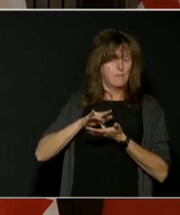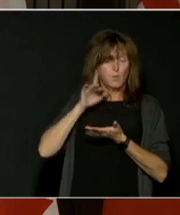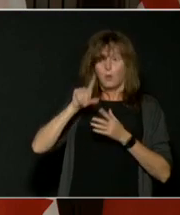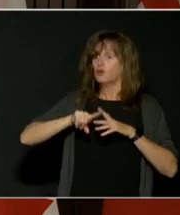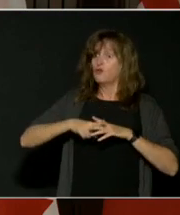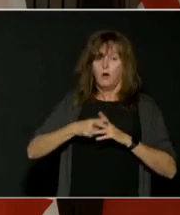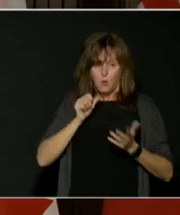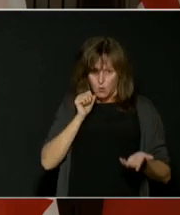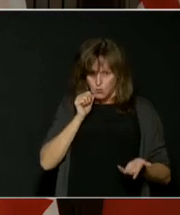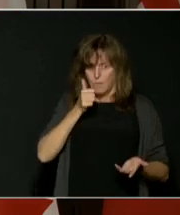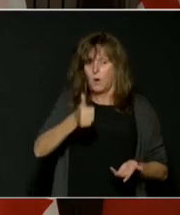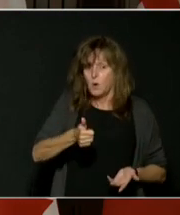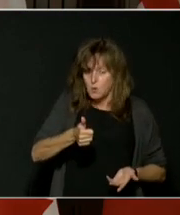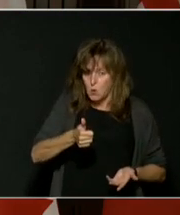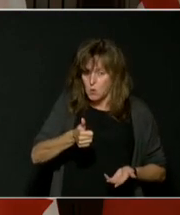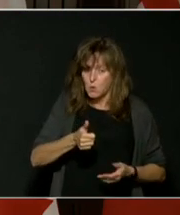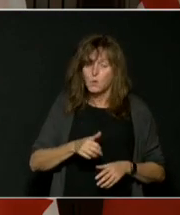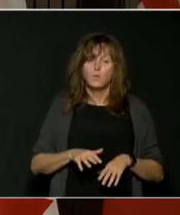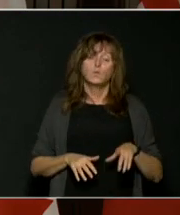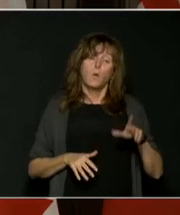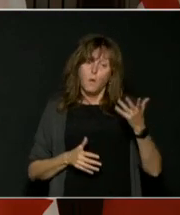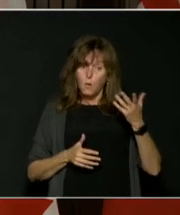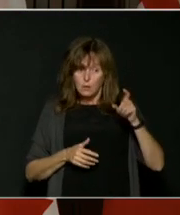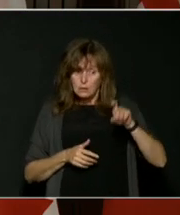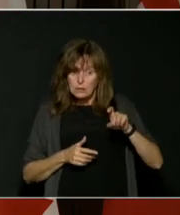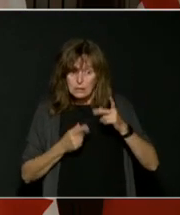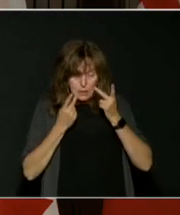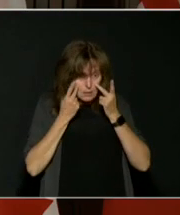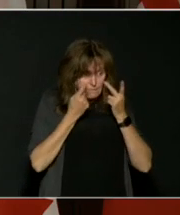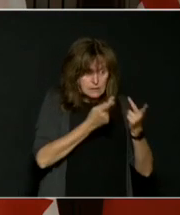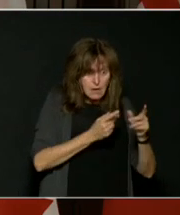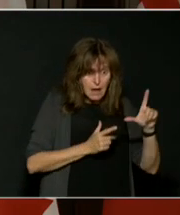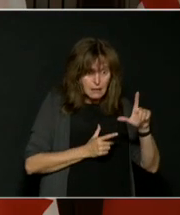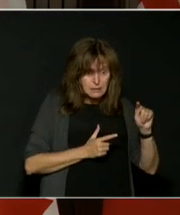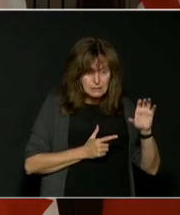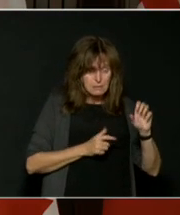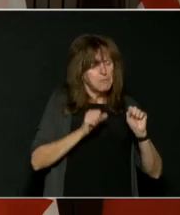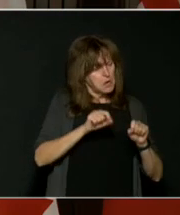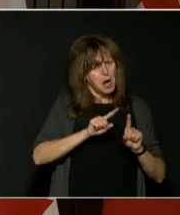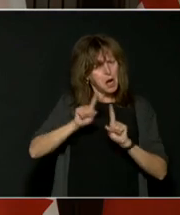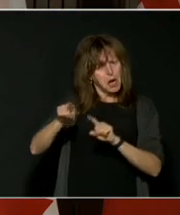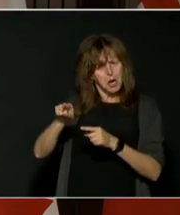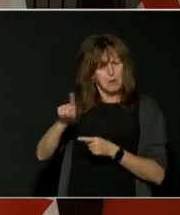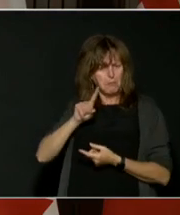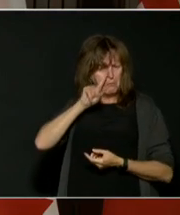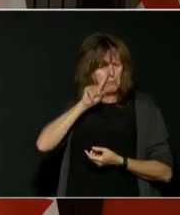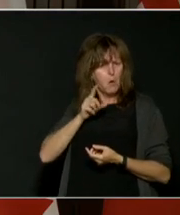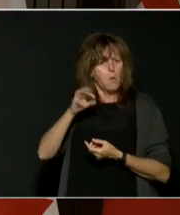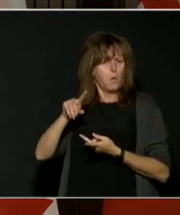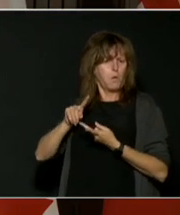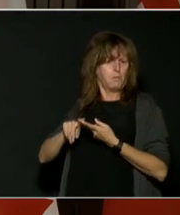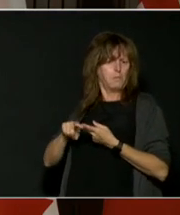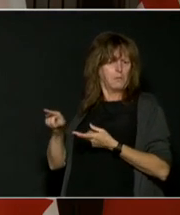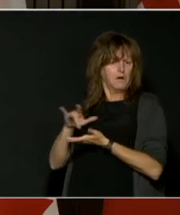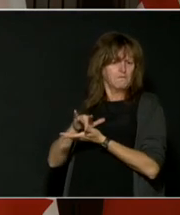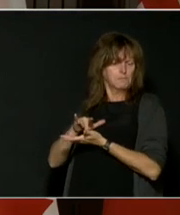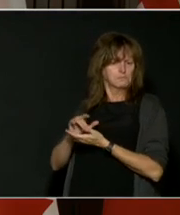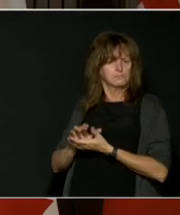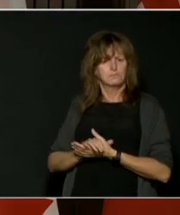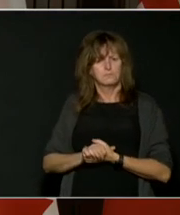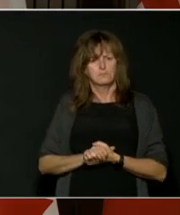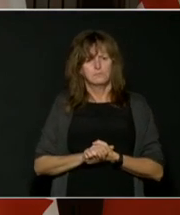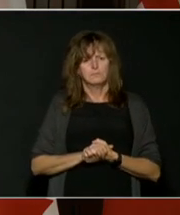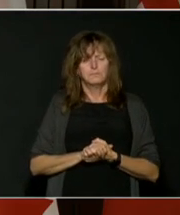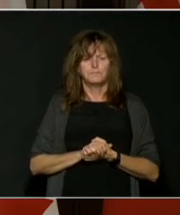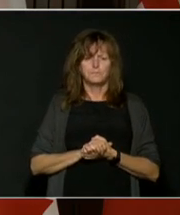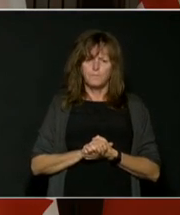to an assessment center. Yes. Follow-up? Okay, and this is for all of you. Right now, when can you